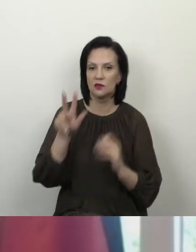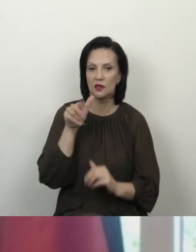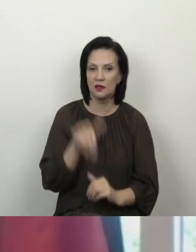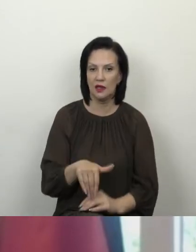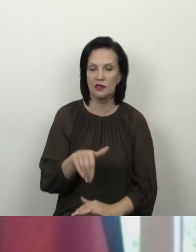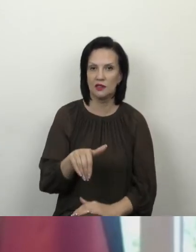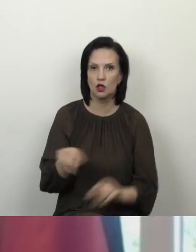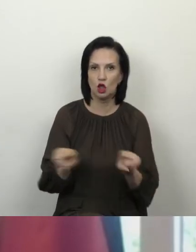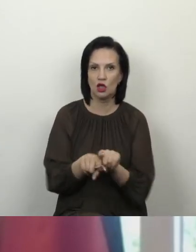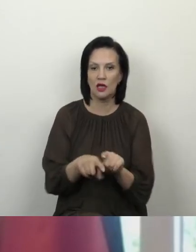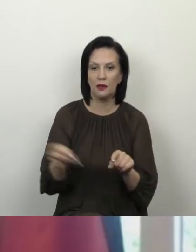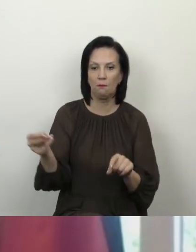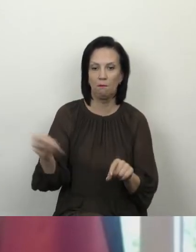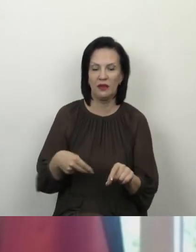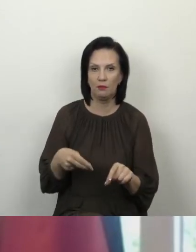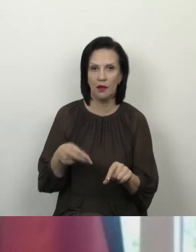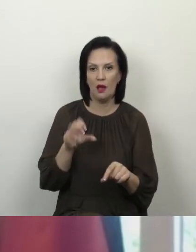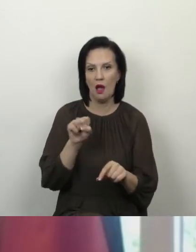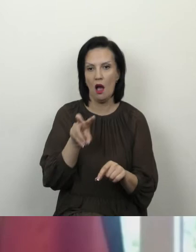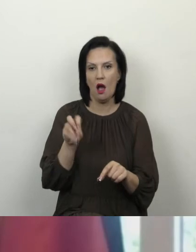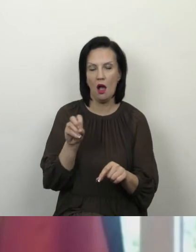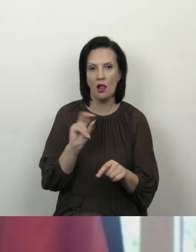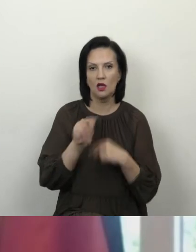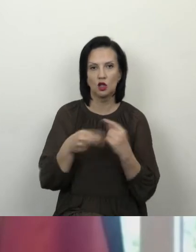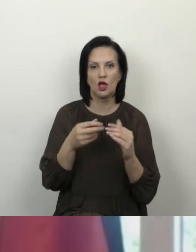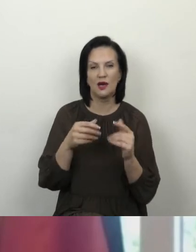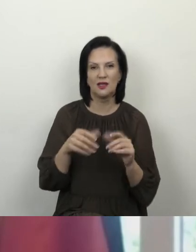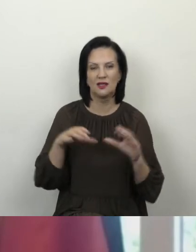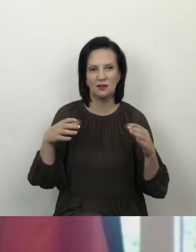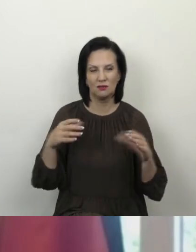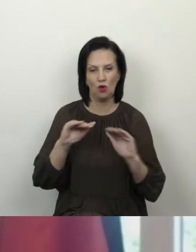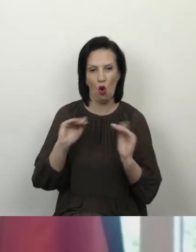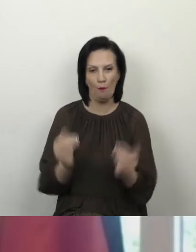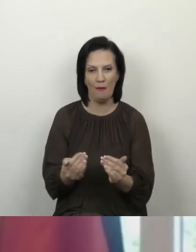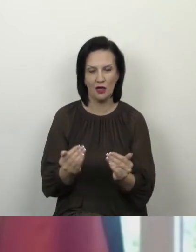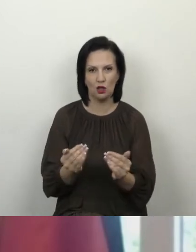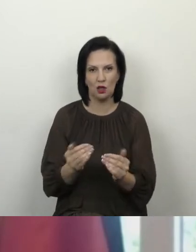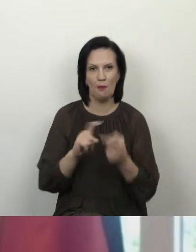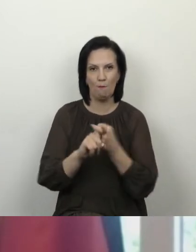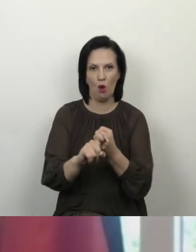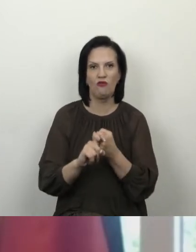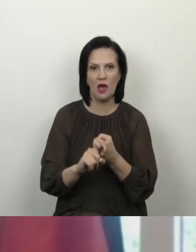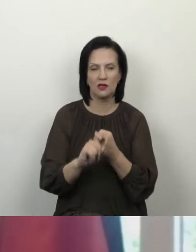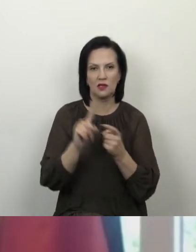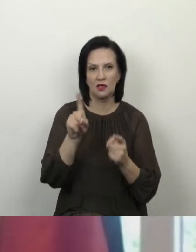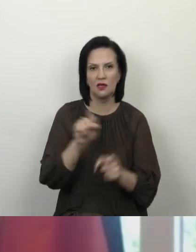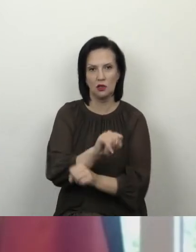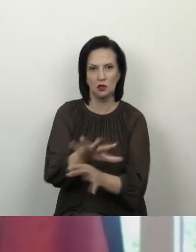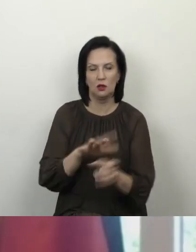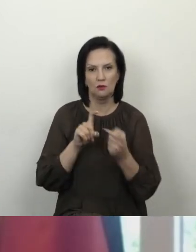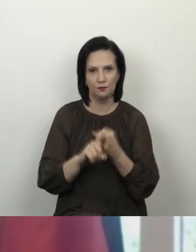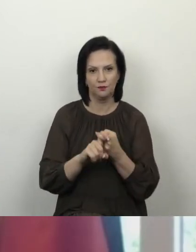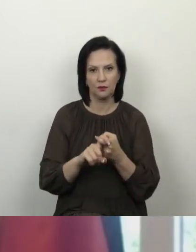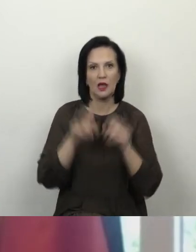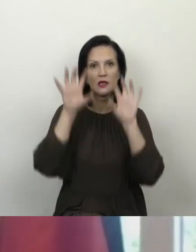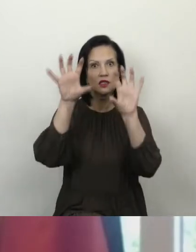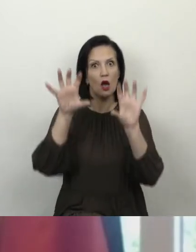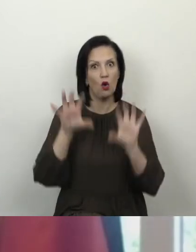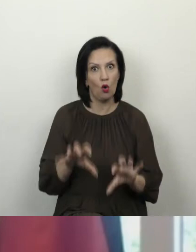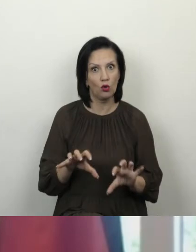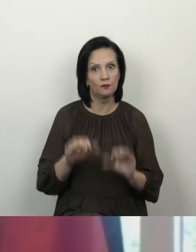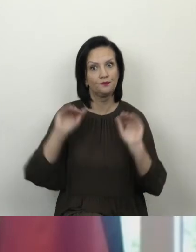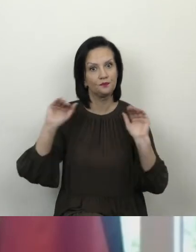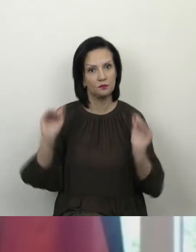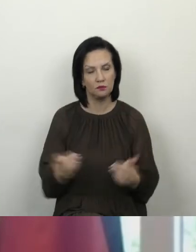to the contact restrictions imposed by measures to deal with COVID-19, the legislator reduced this number to